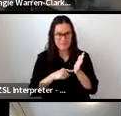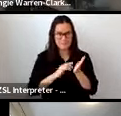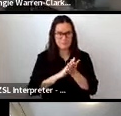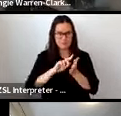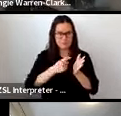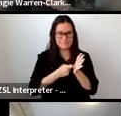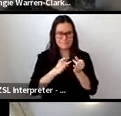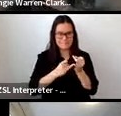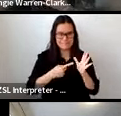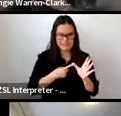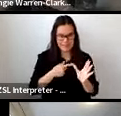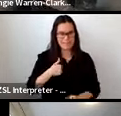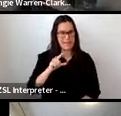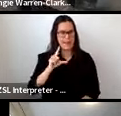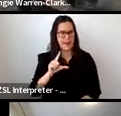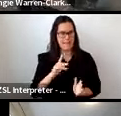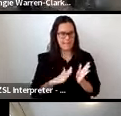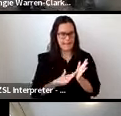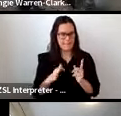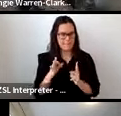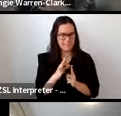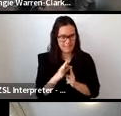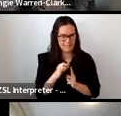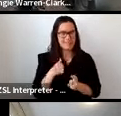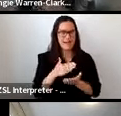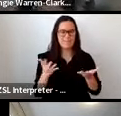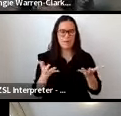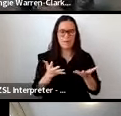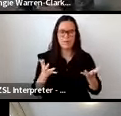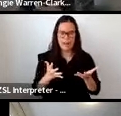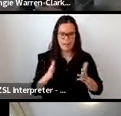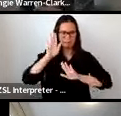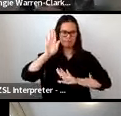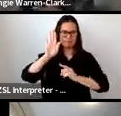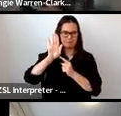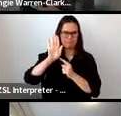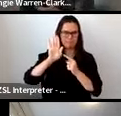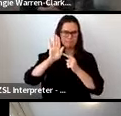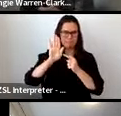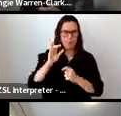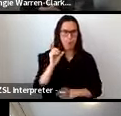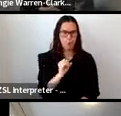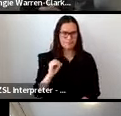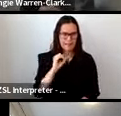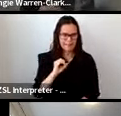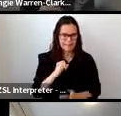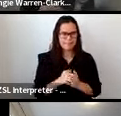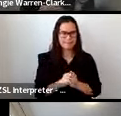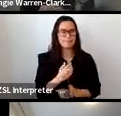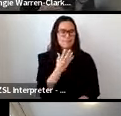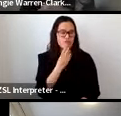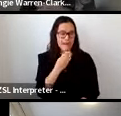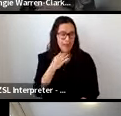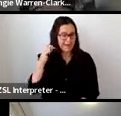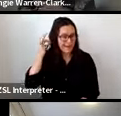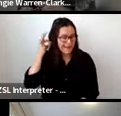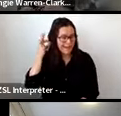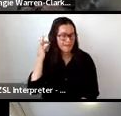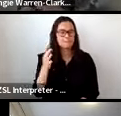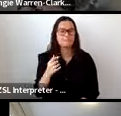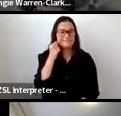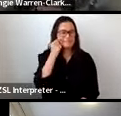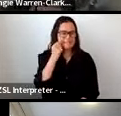I am the Labour MP for the Ōtaki electorate. So I'm more Scottish. I have brown hair and brown skin.